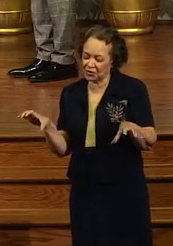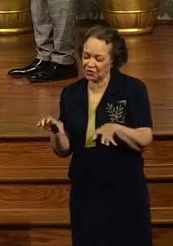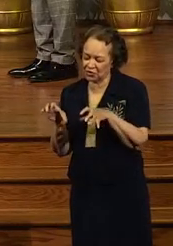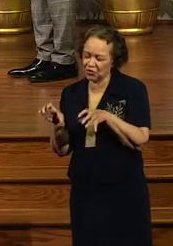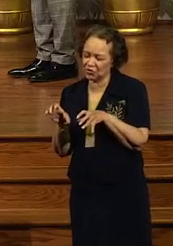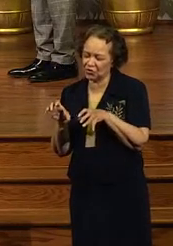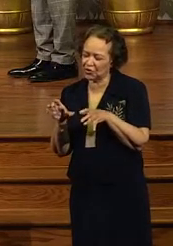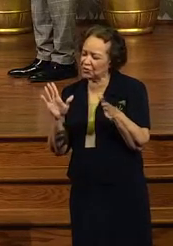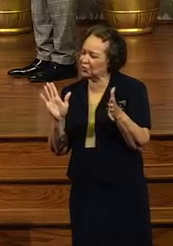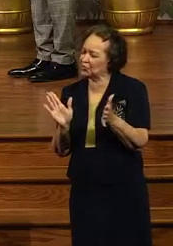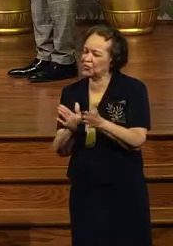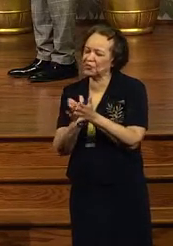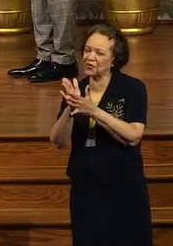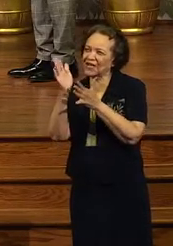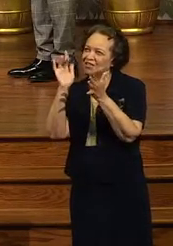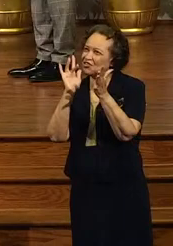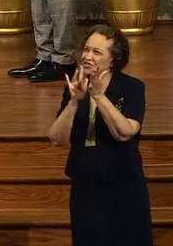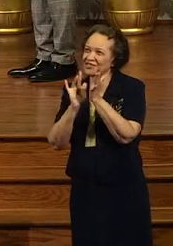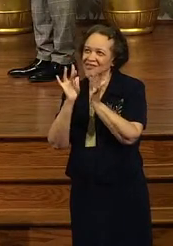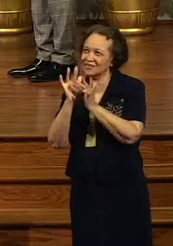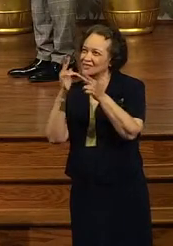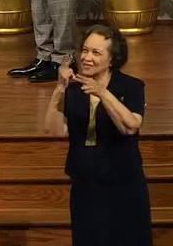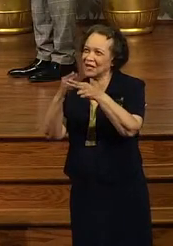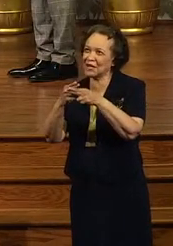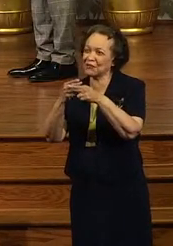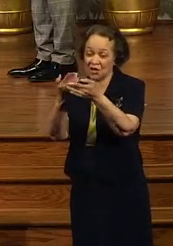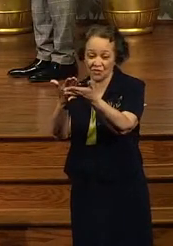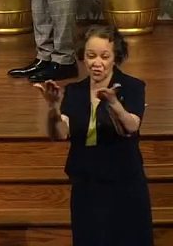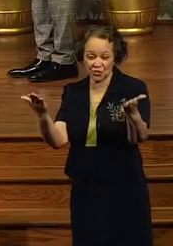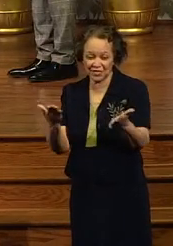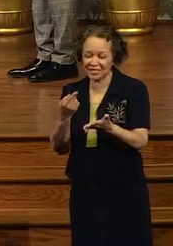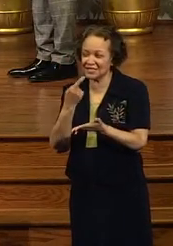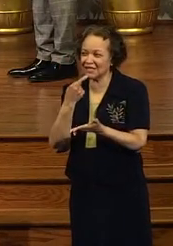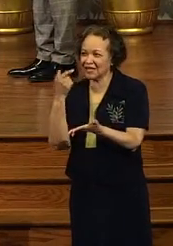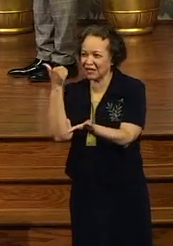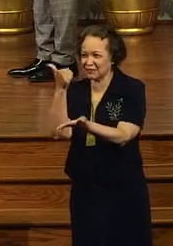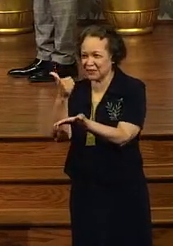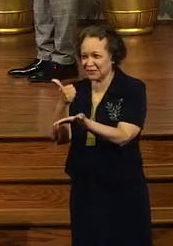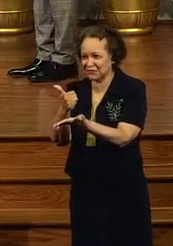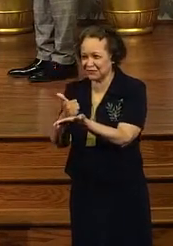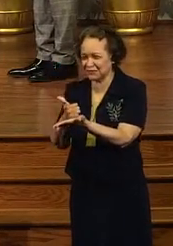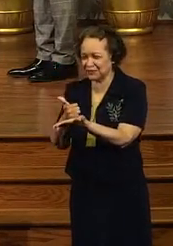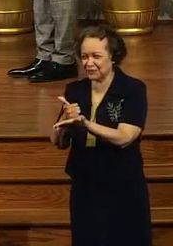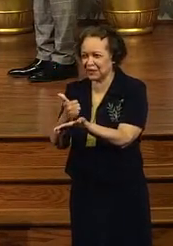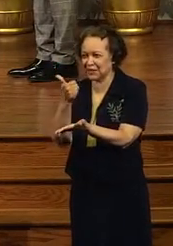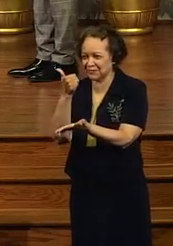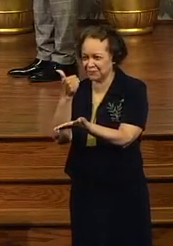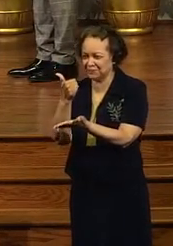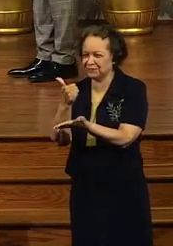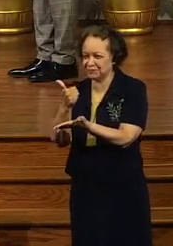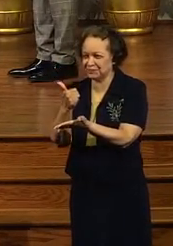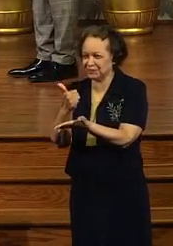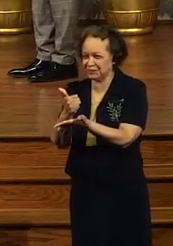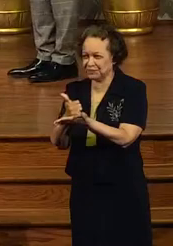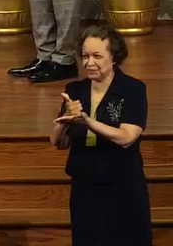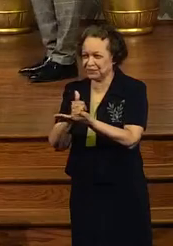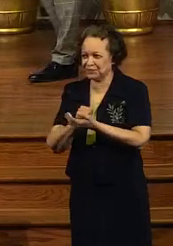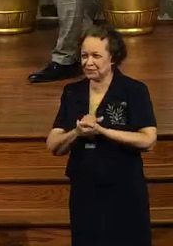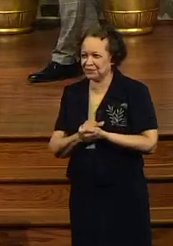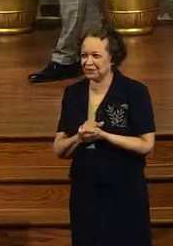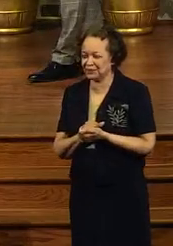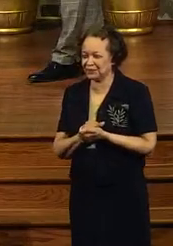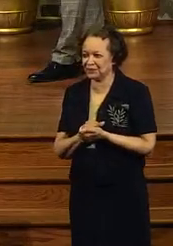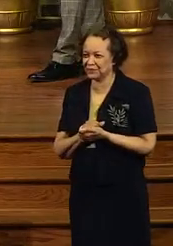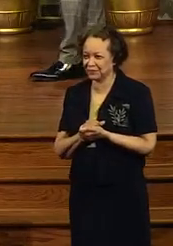I pray in Jesus' name, let everyone say amen and amen. Come on, let's greet her once again. Let's praise God for